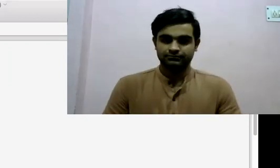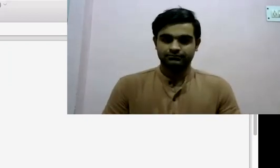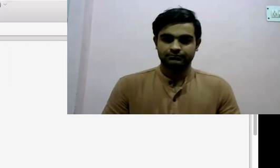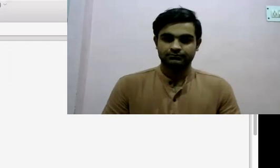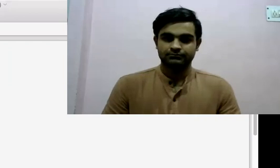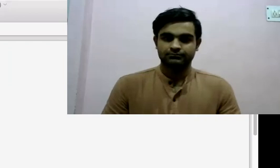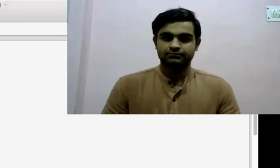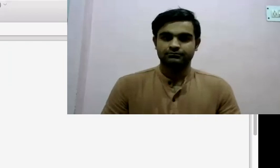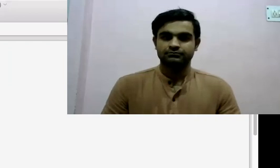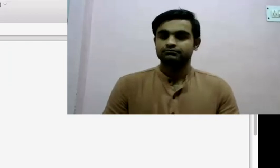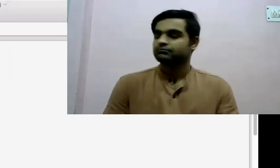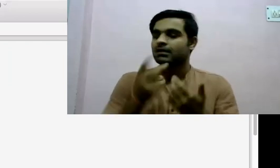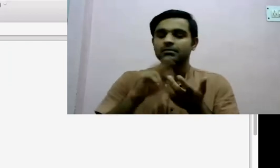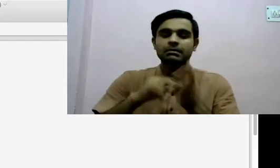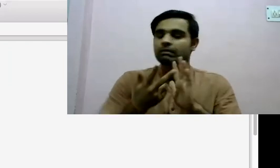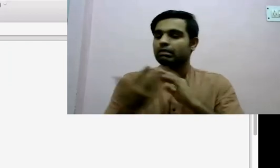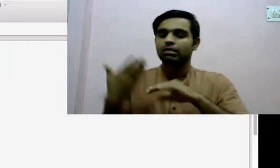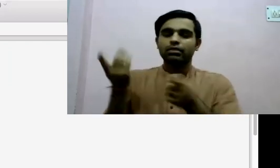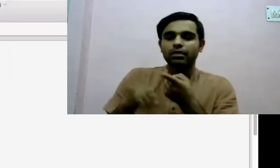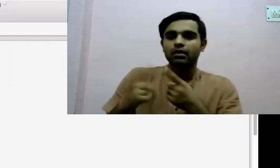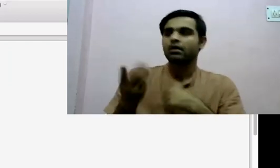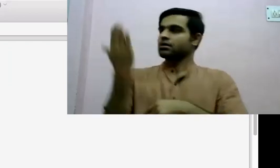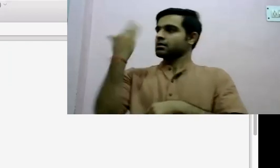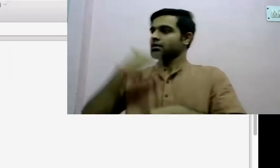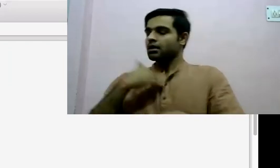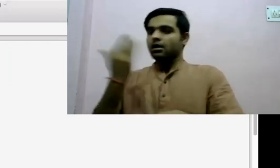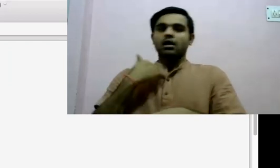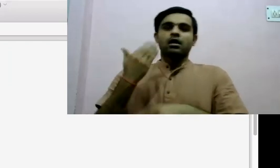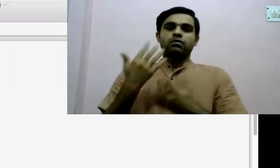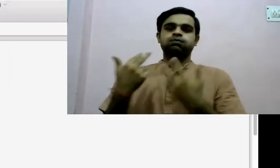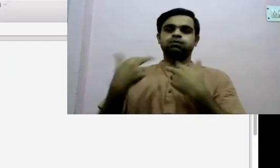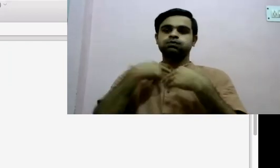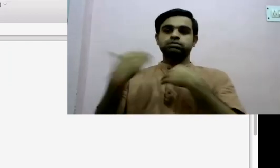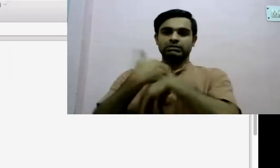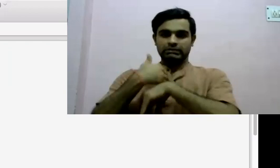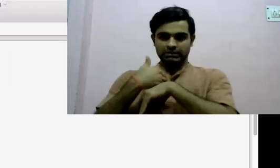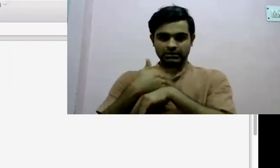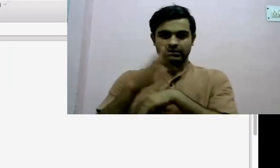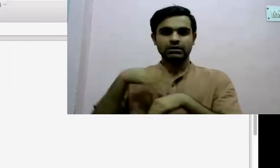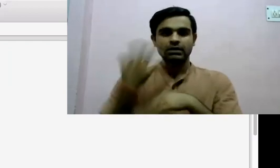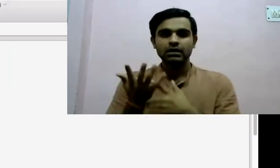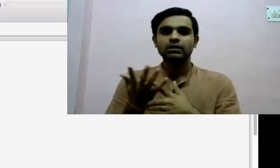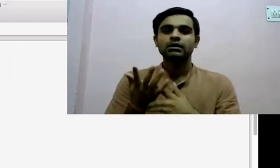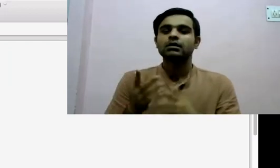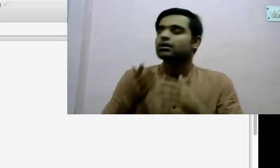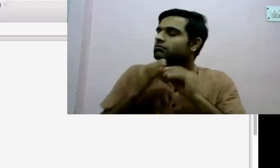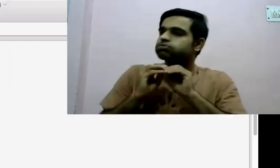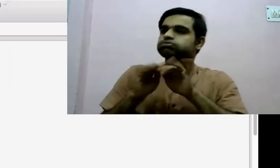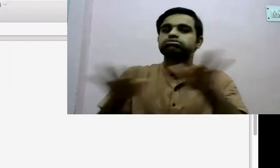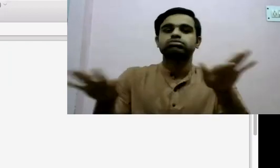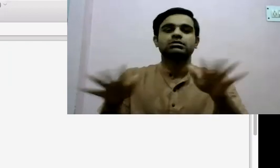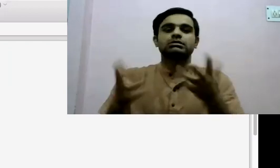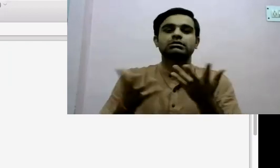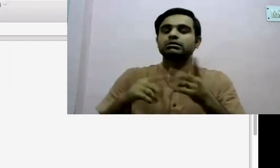which means it impacts the breathing, the respiratory system. And it spreads primarily through droplets